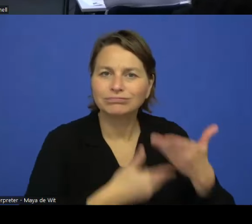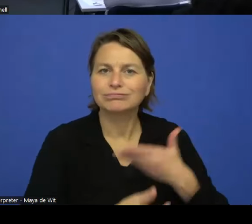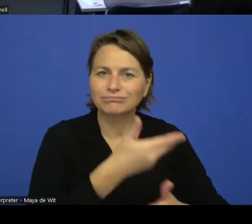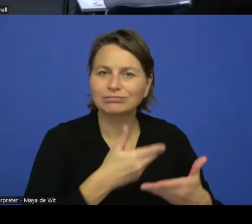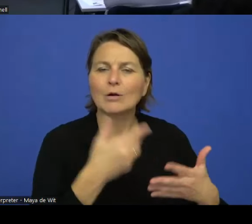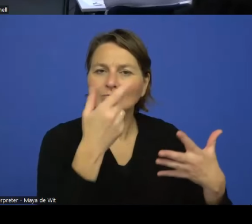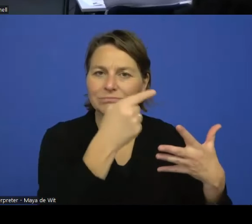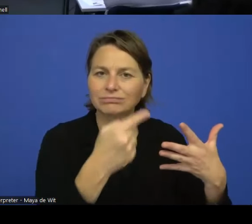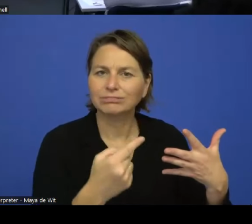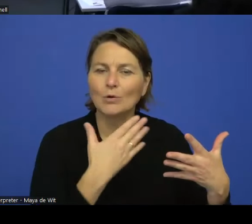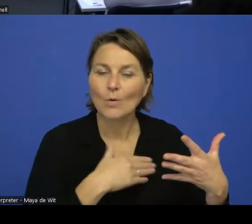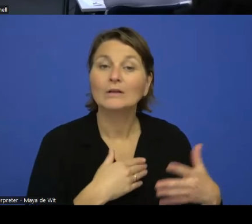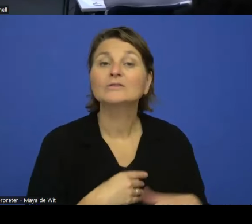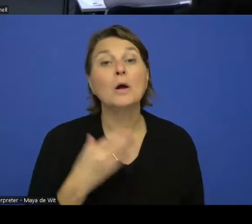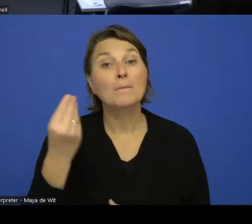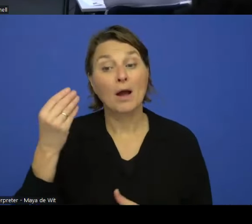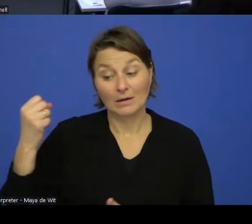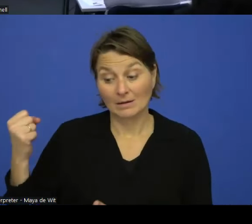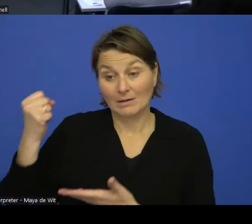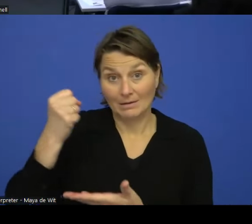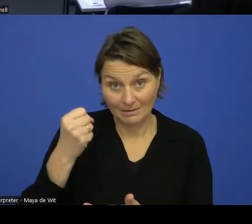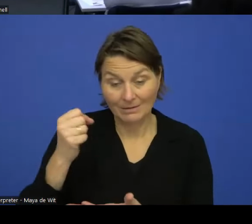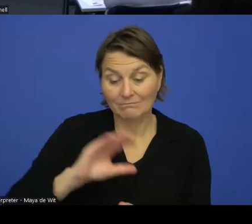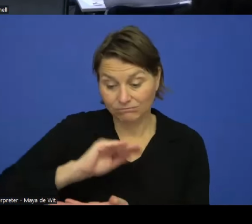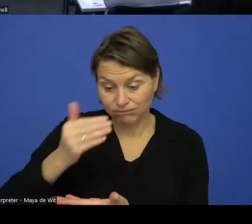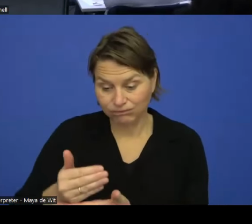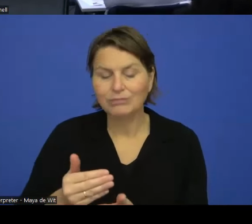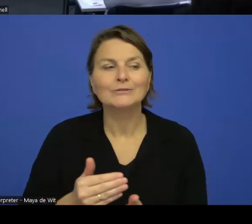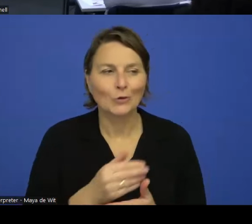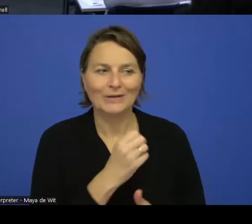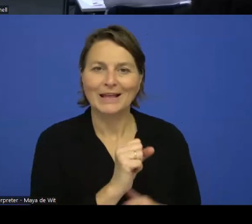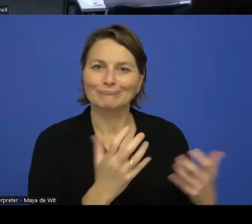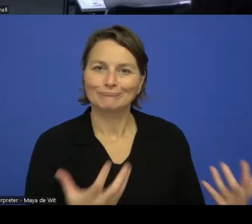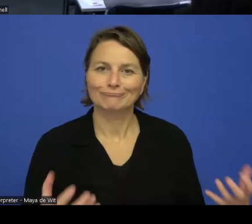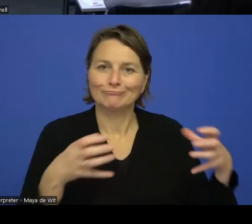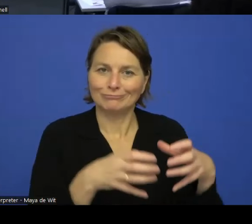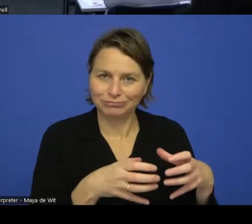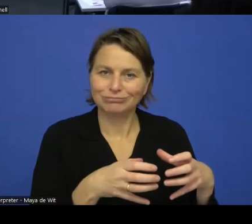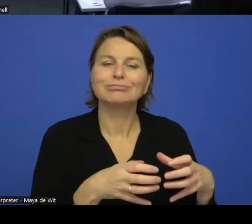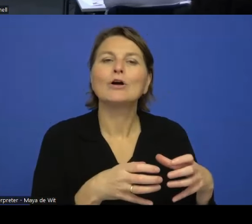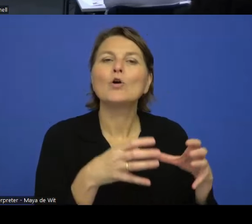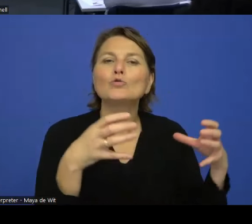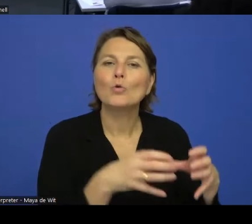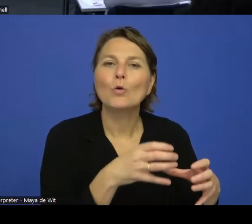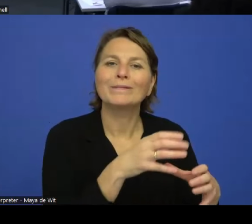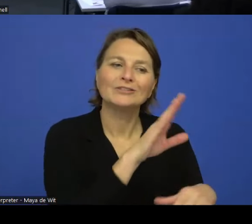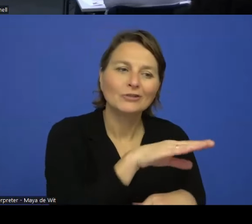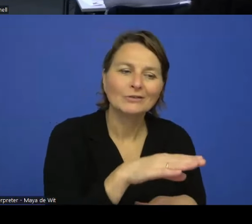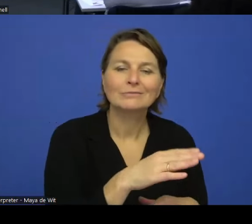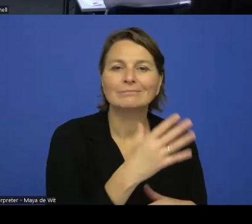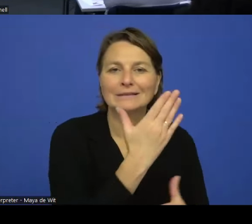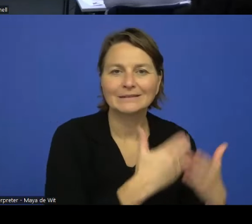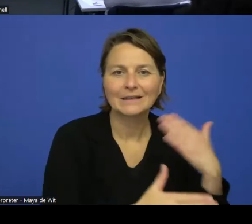actually go out, co-design, if you like, with groups of children, with disabled and non-disabled children, in ideas